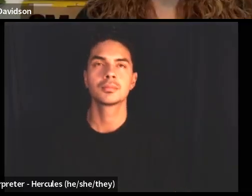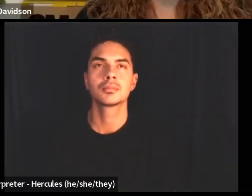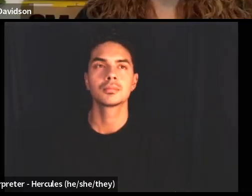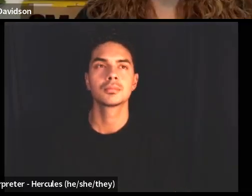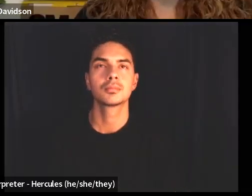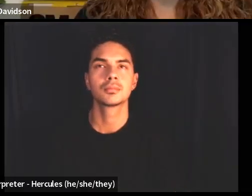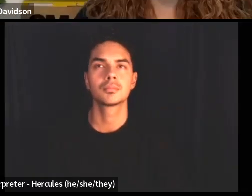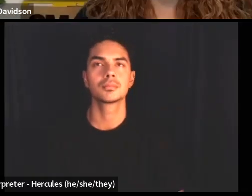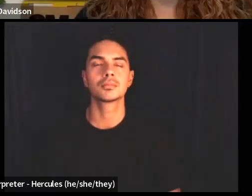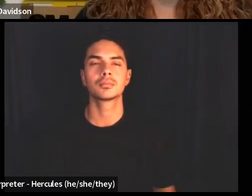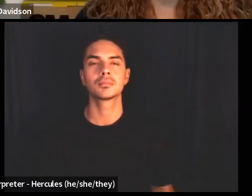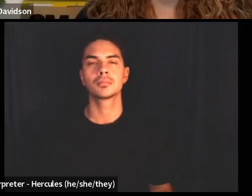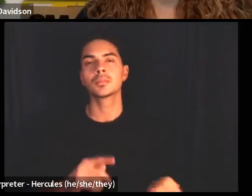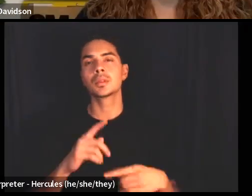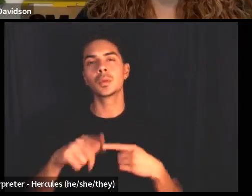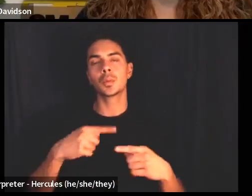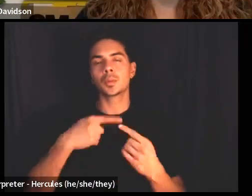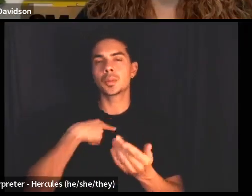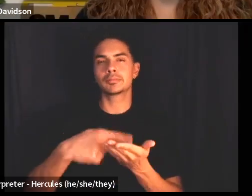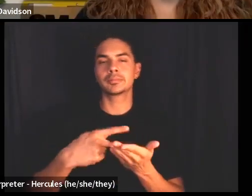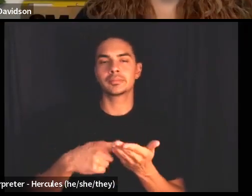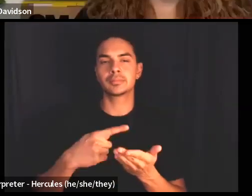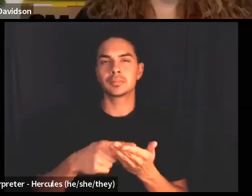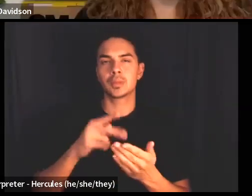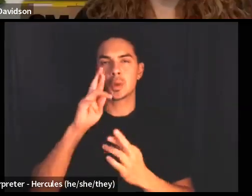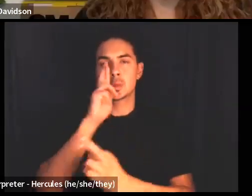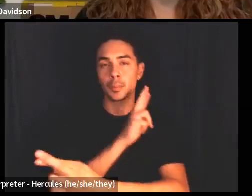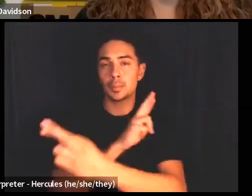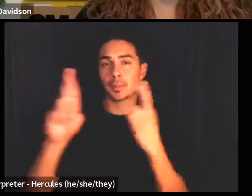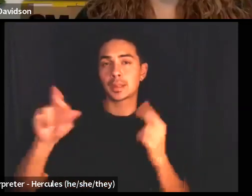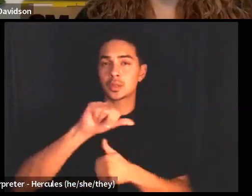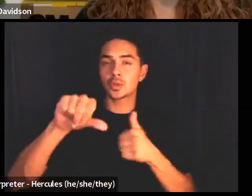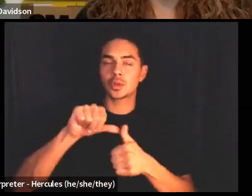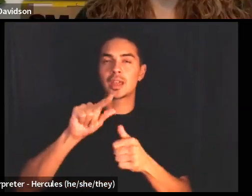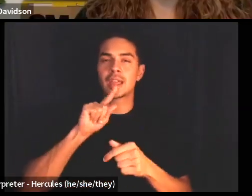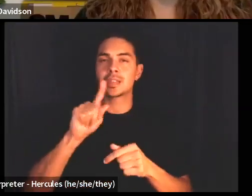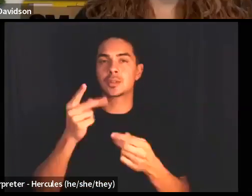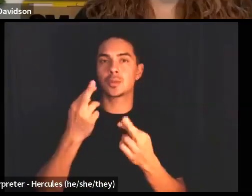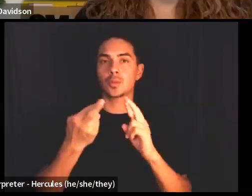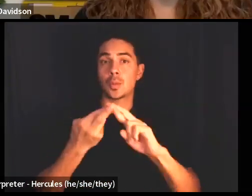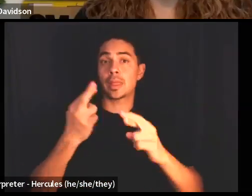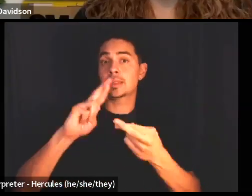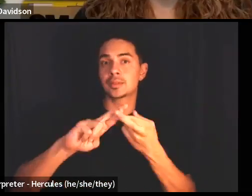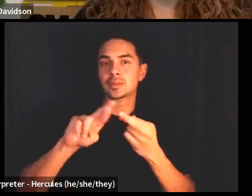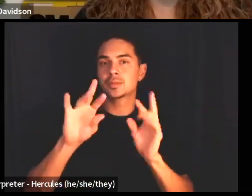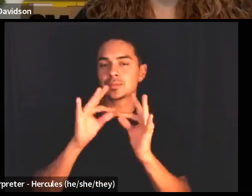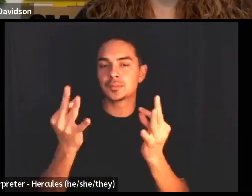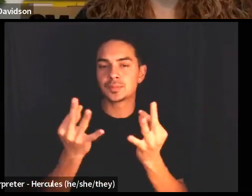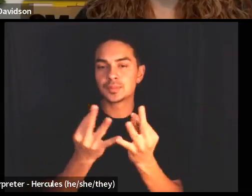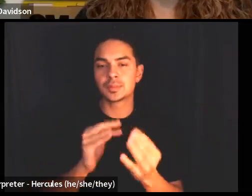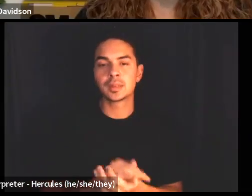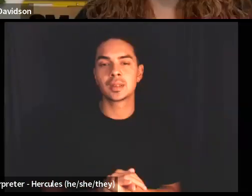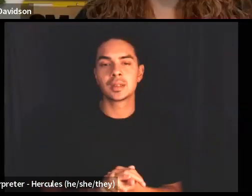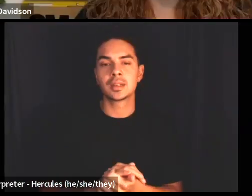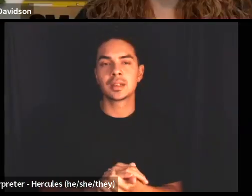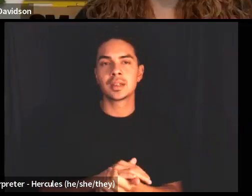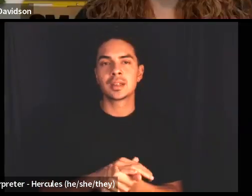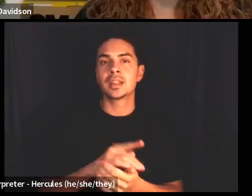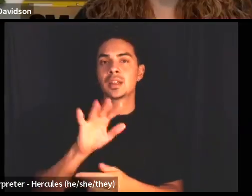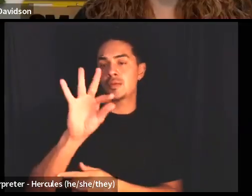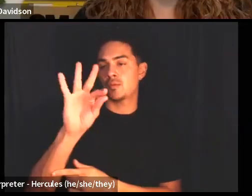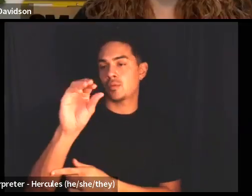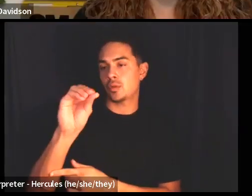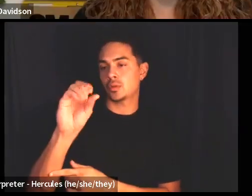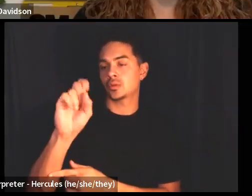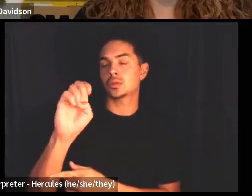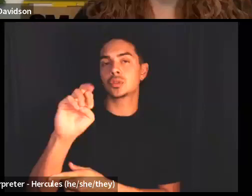have to understand that there's foster care and adoption. And what are we at, like 4 or 5 generations